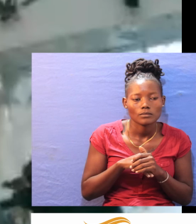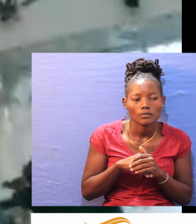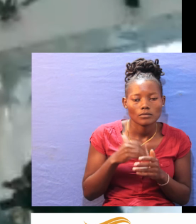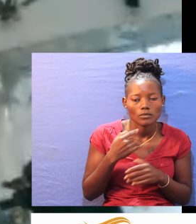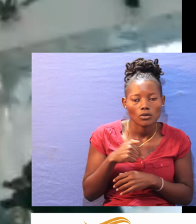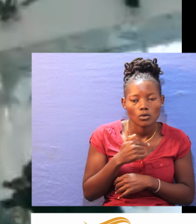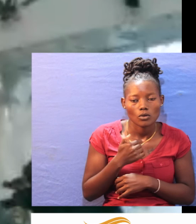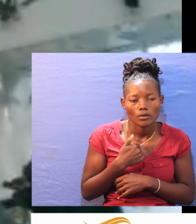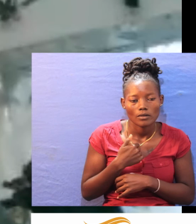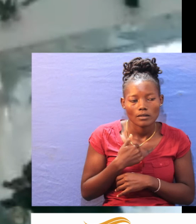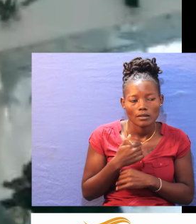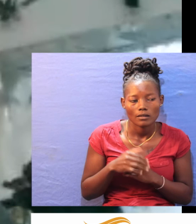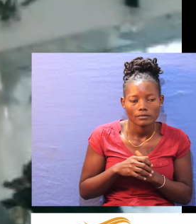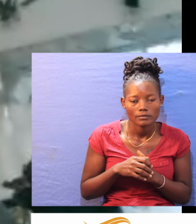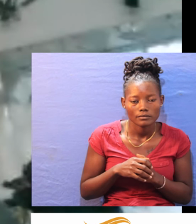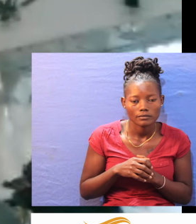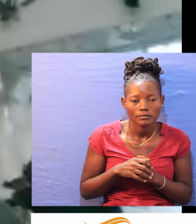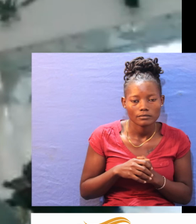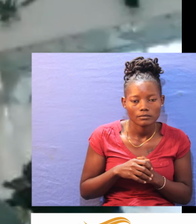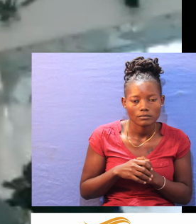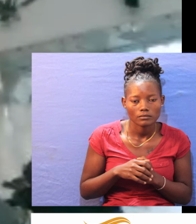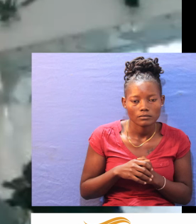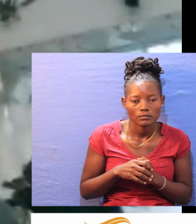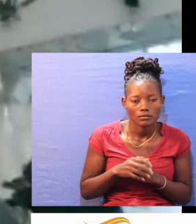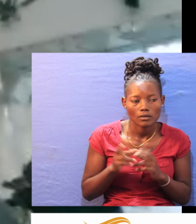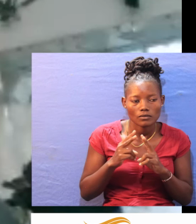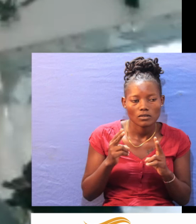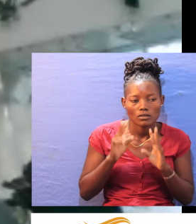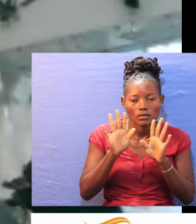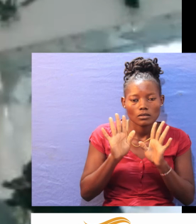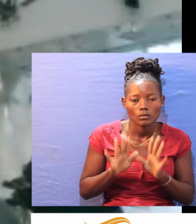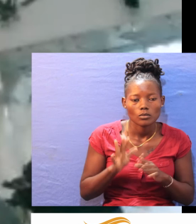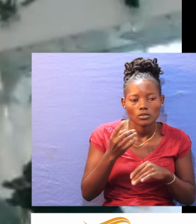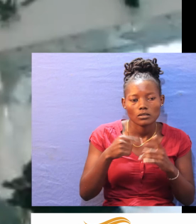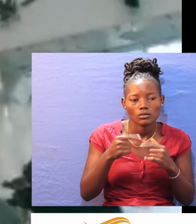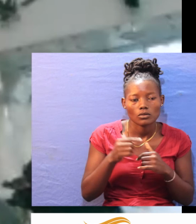a um, very important game.